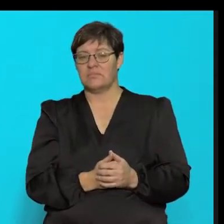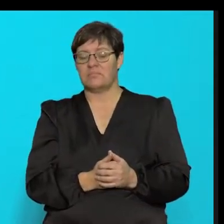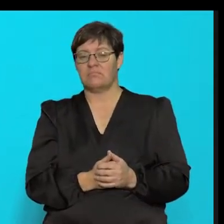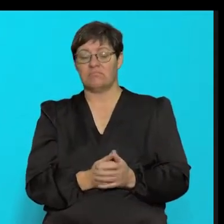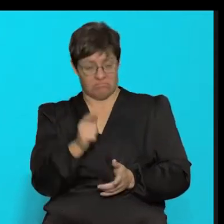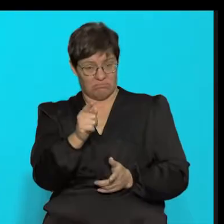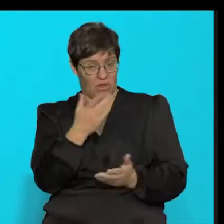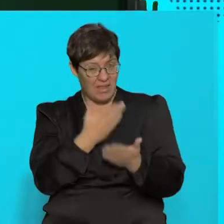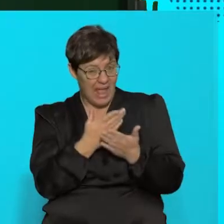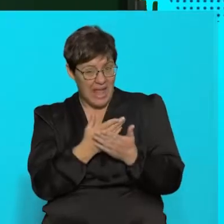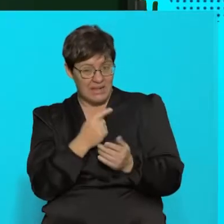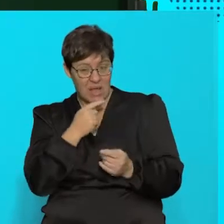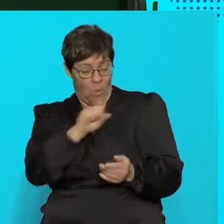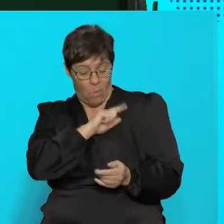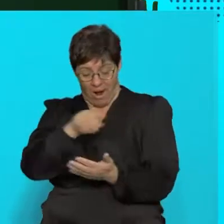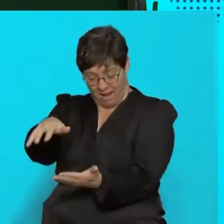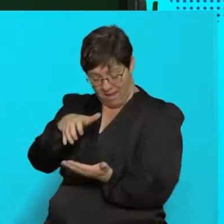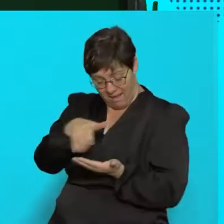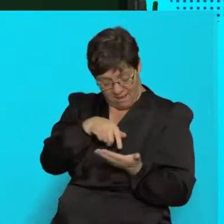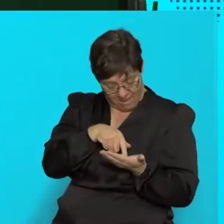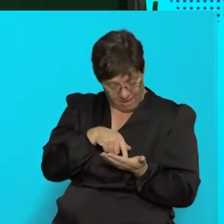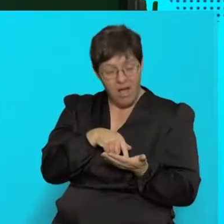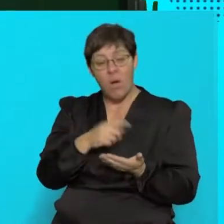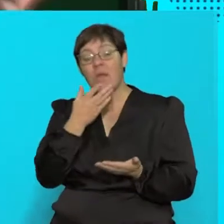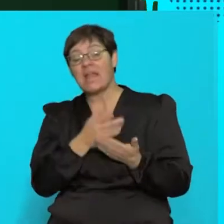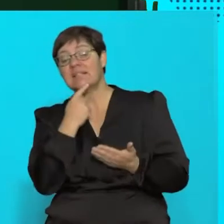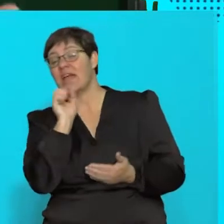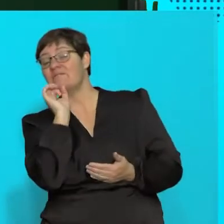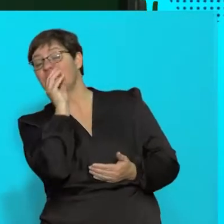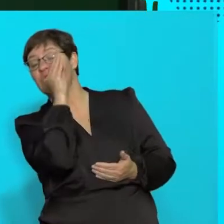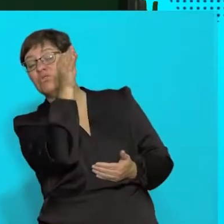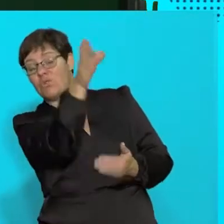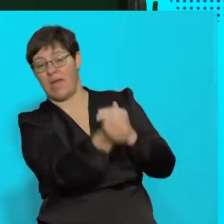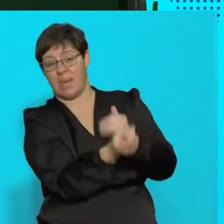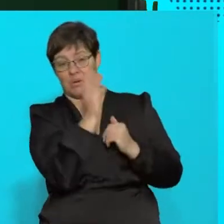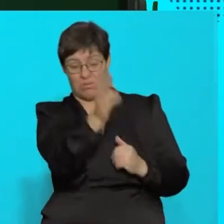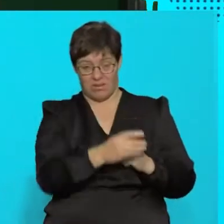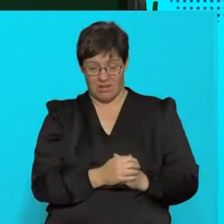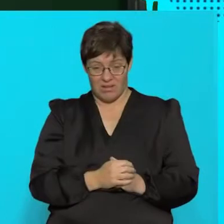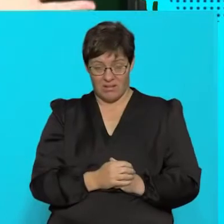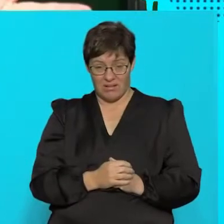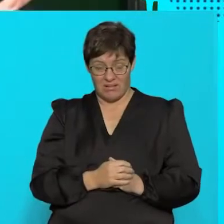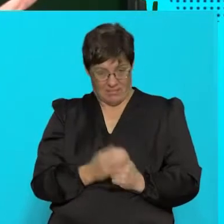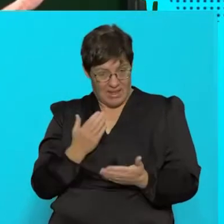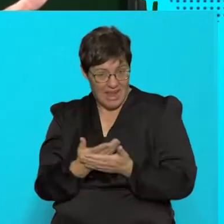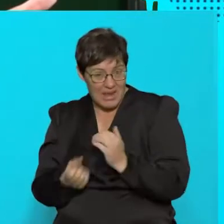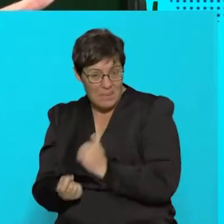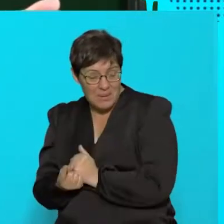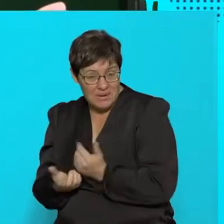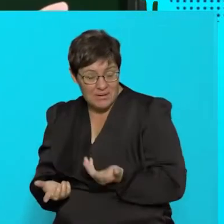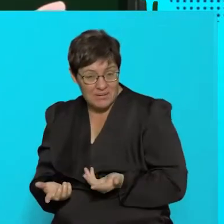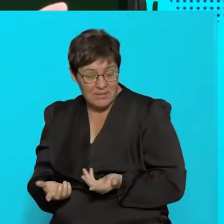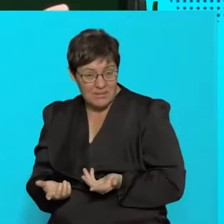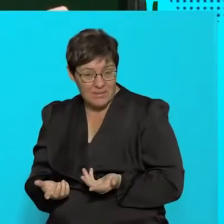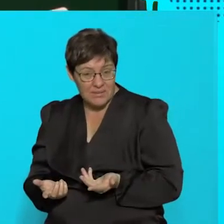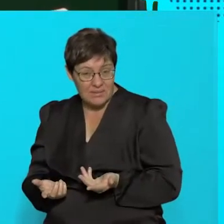collected over time? Can we really predict? How much data do we need to predict? Can I have 5 data sets and predict